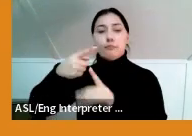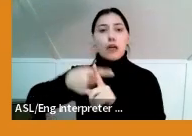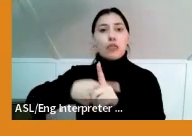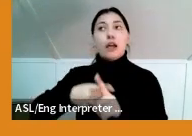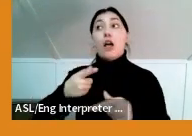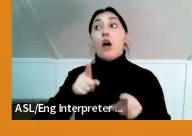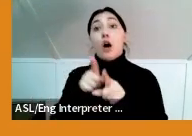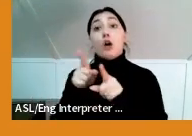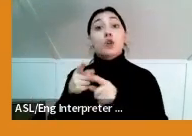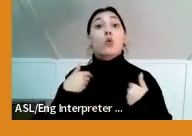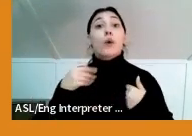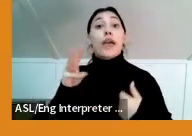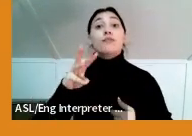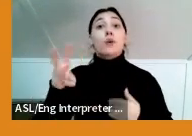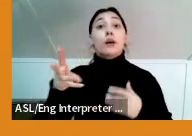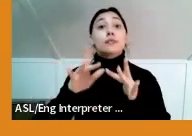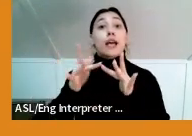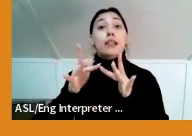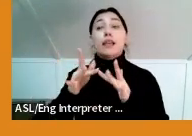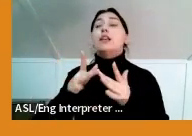page on our website